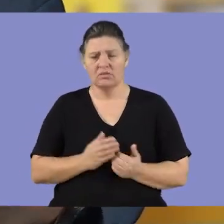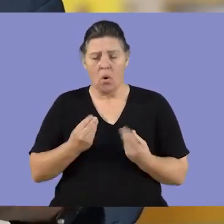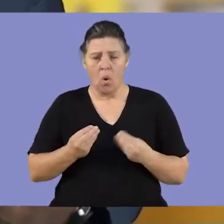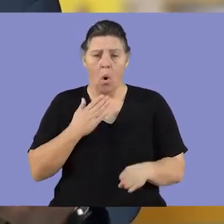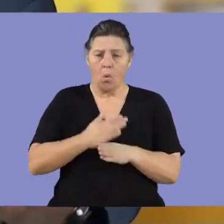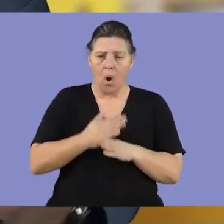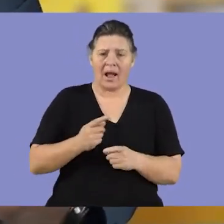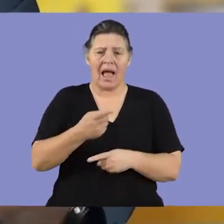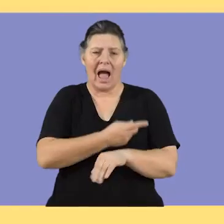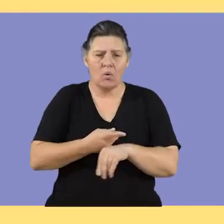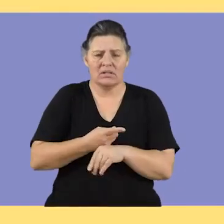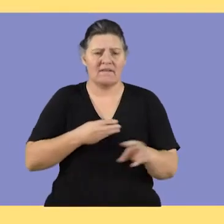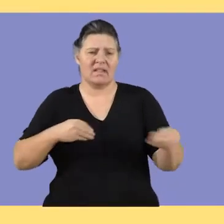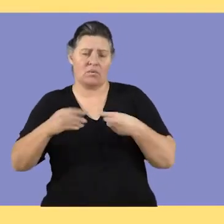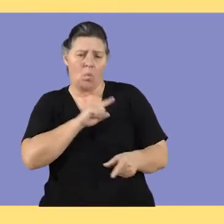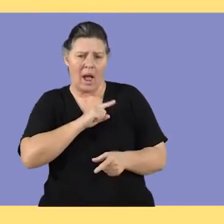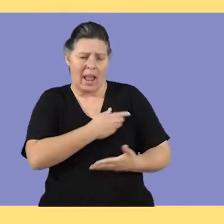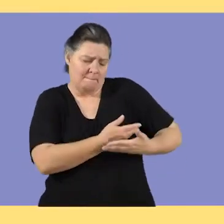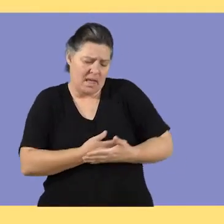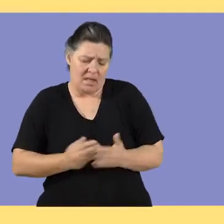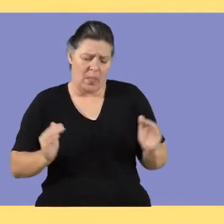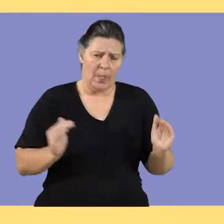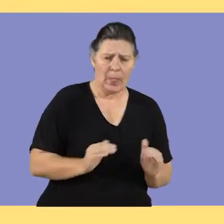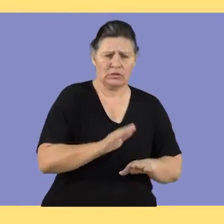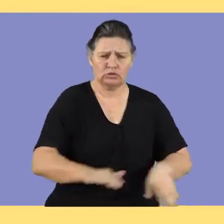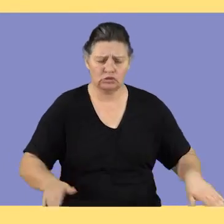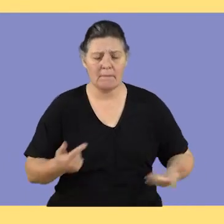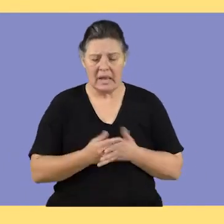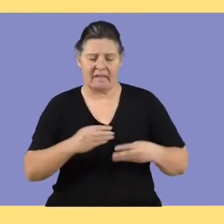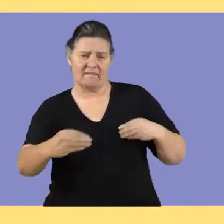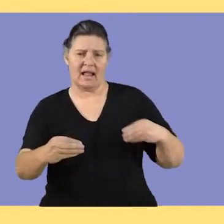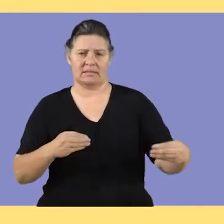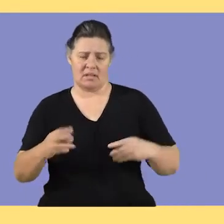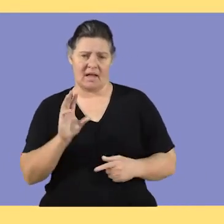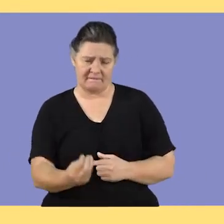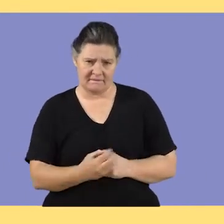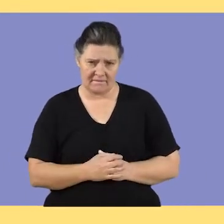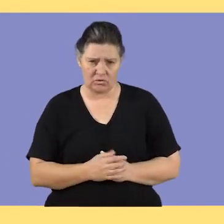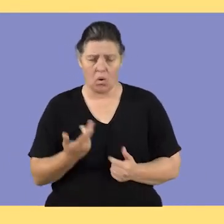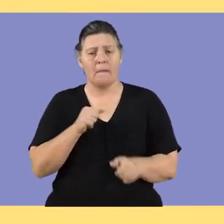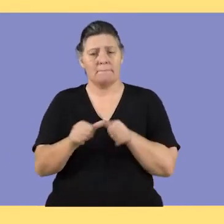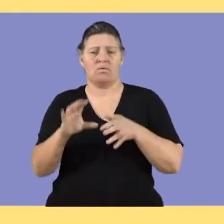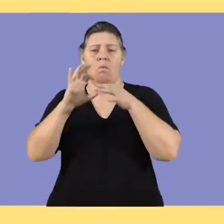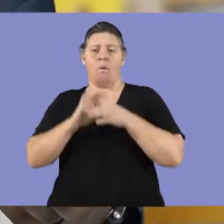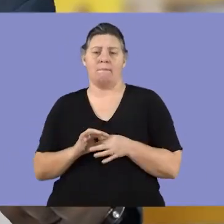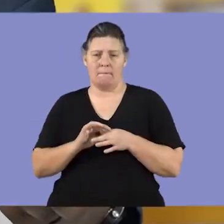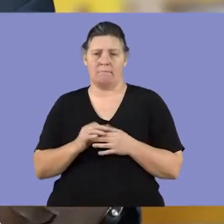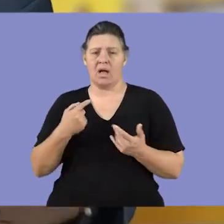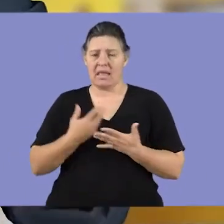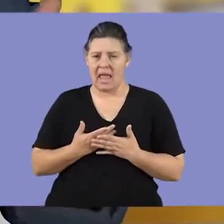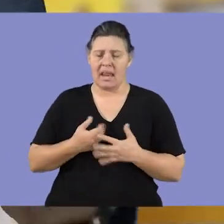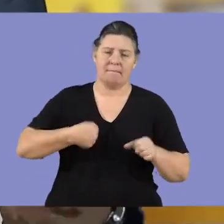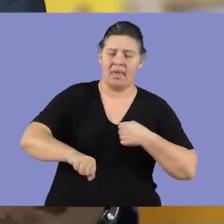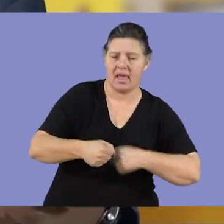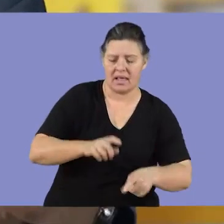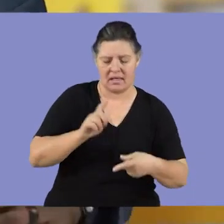need to work flexible hours, such as mothers with small children. So they need to be available. So they would rather work from home. Some can